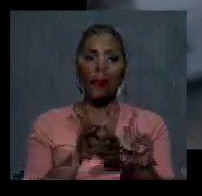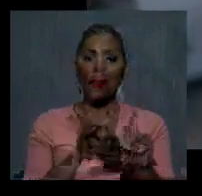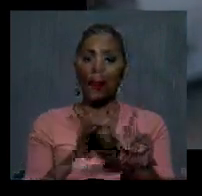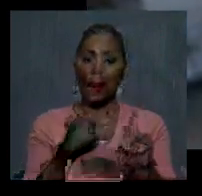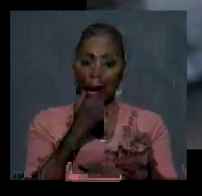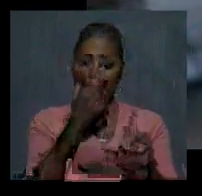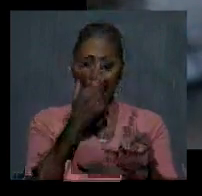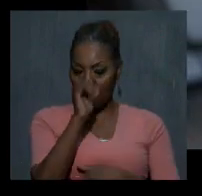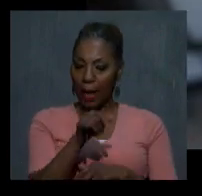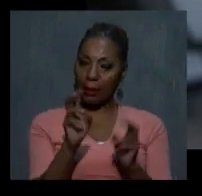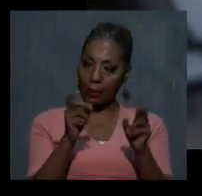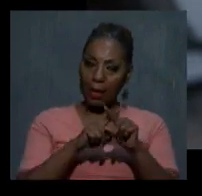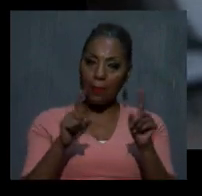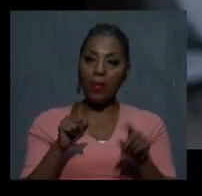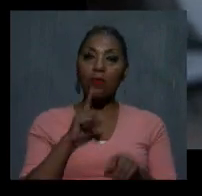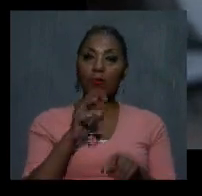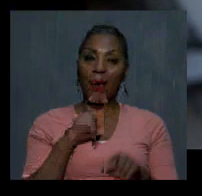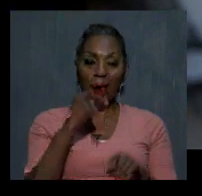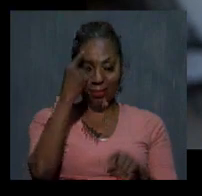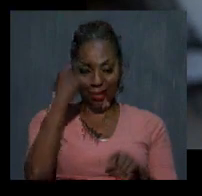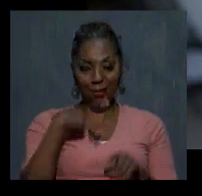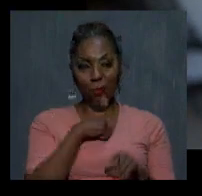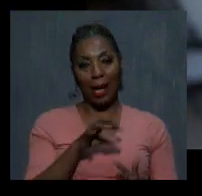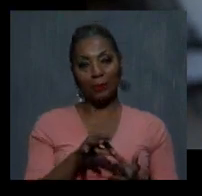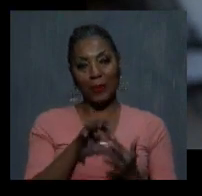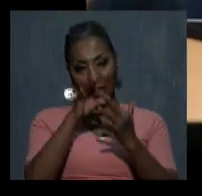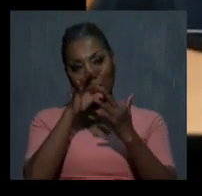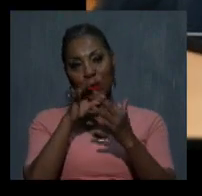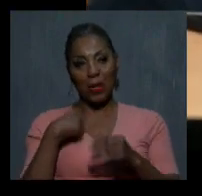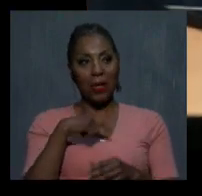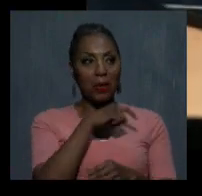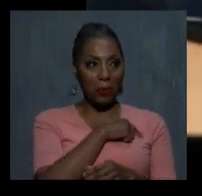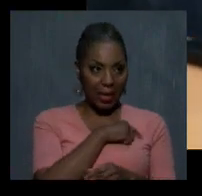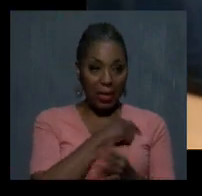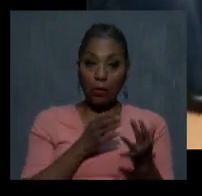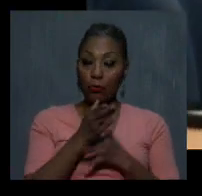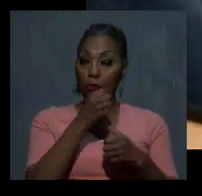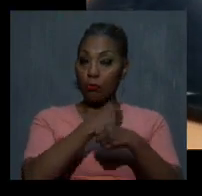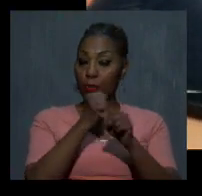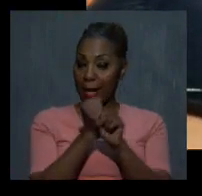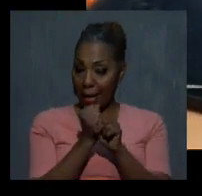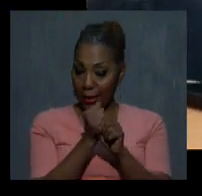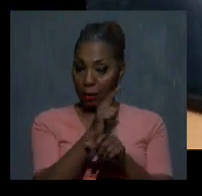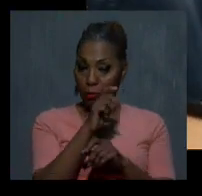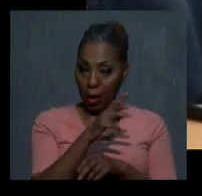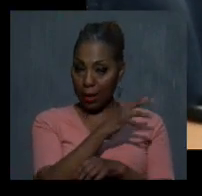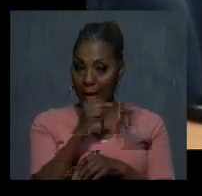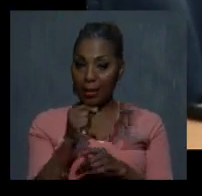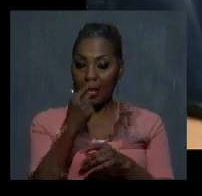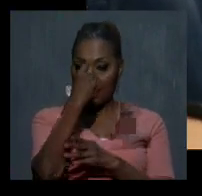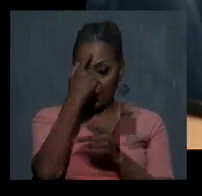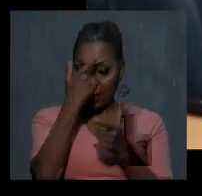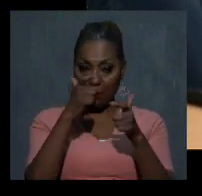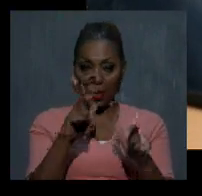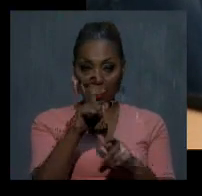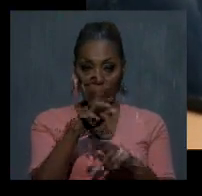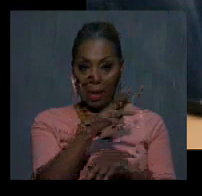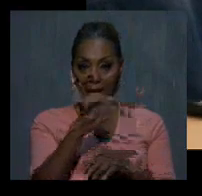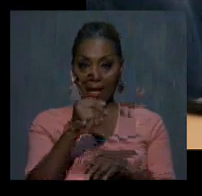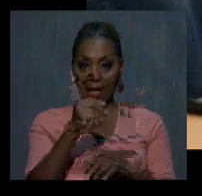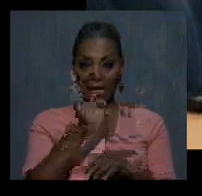cliche, but are really special. We create Little Rock